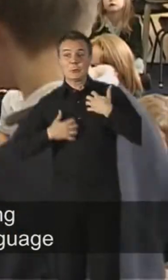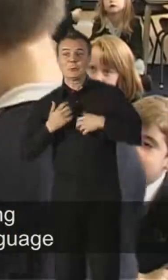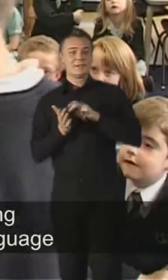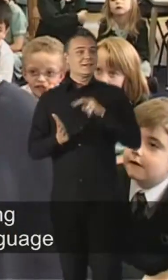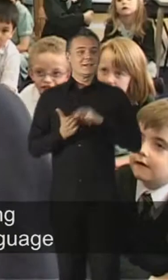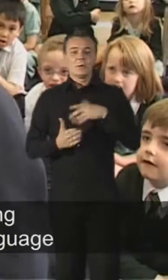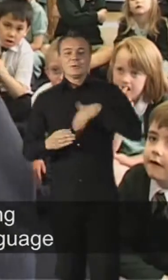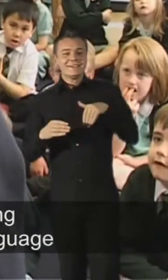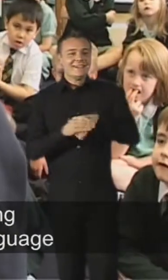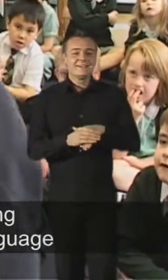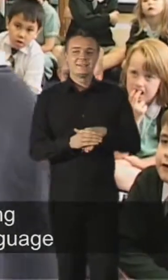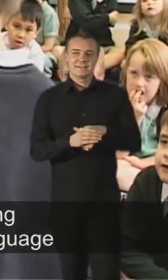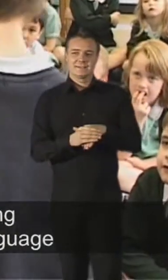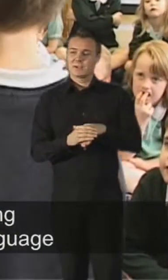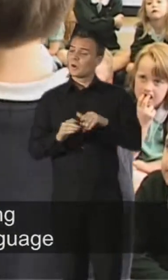come through.